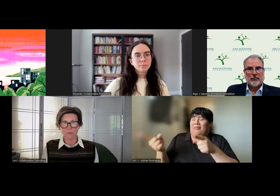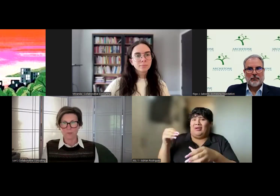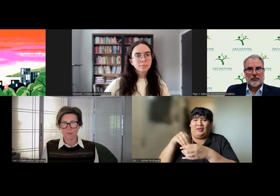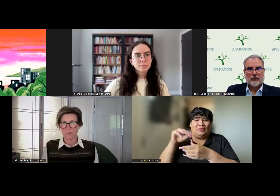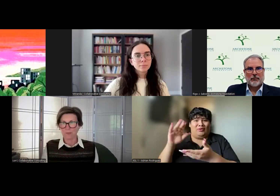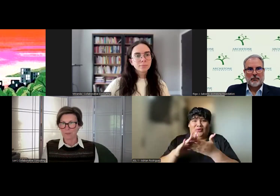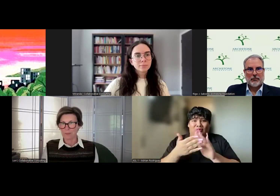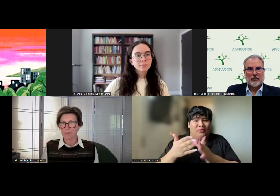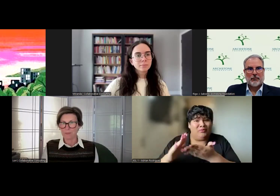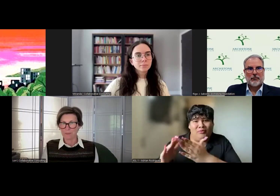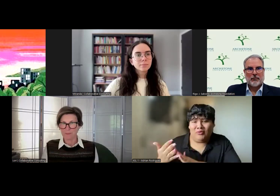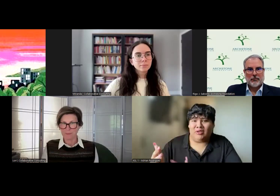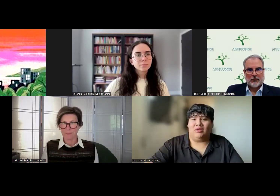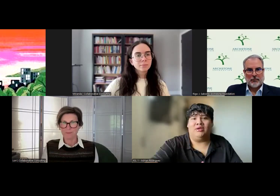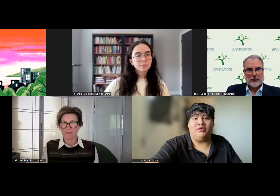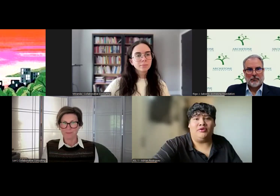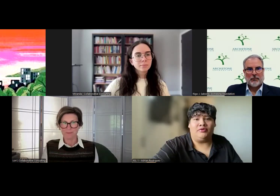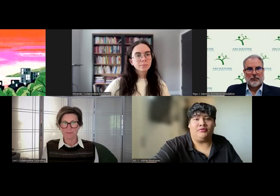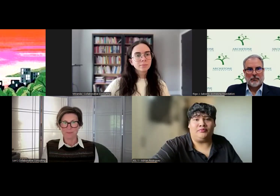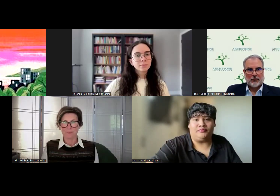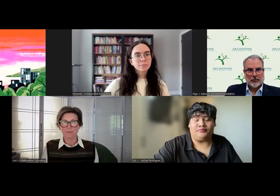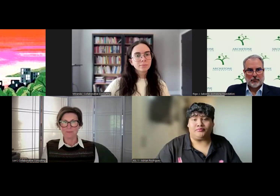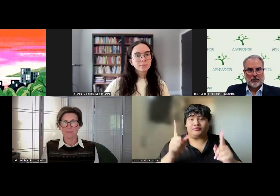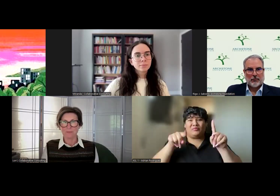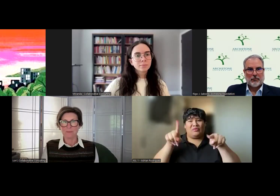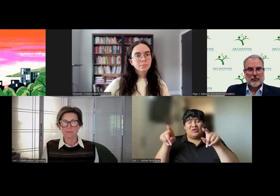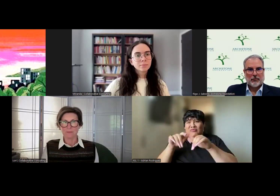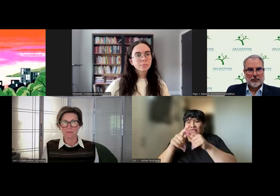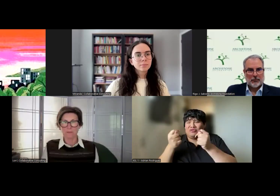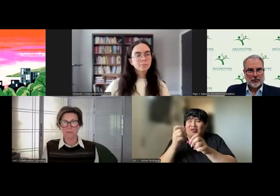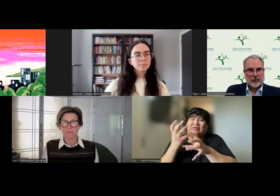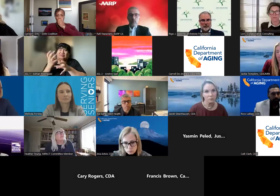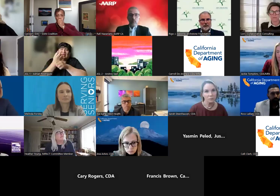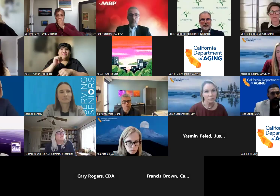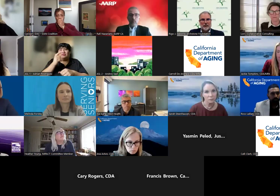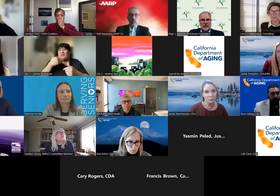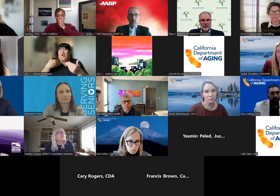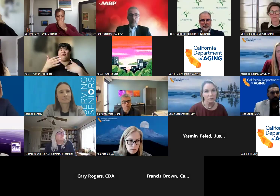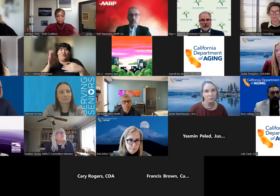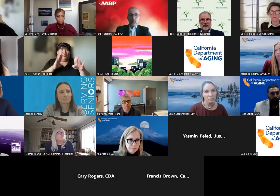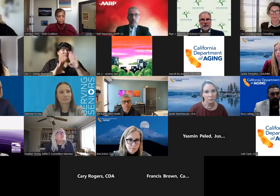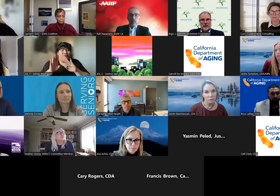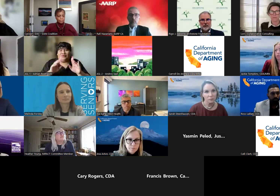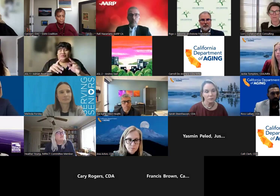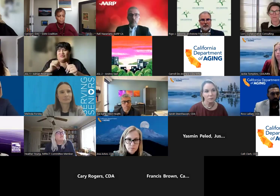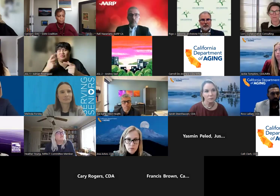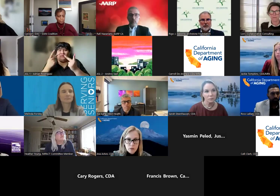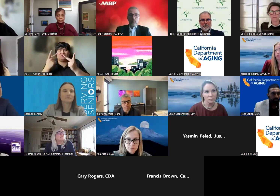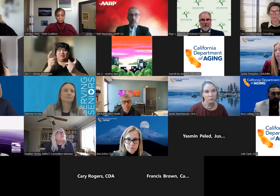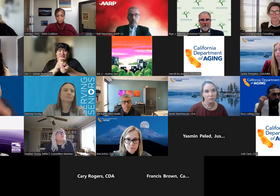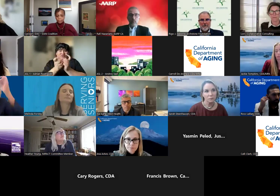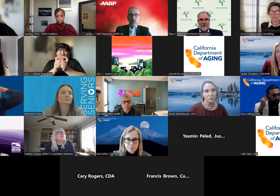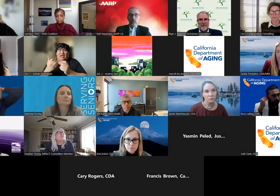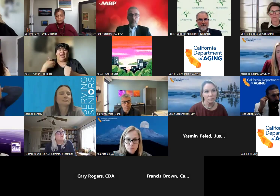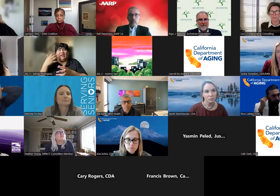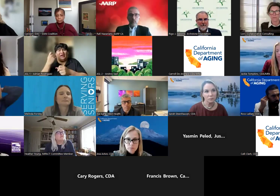And some are trying to catch up, and some don't see it as a priority, even given the upcoming demographic changes. So I get what